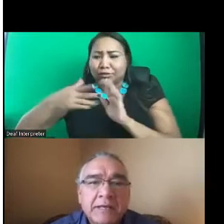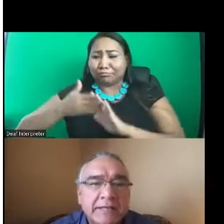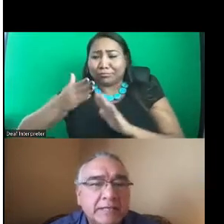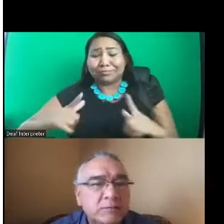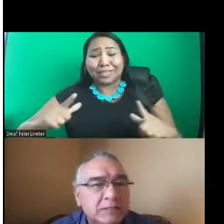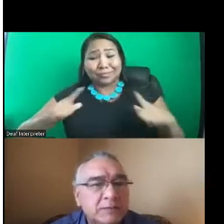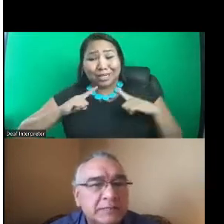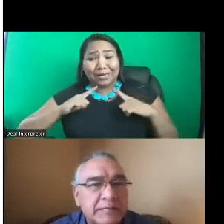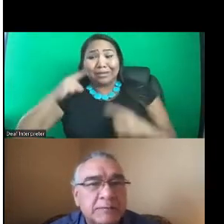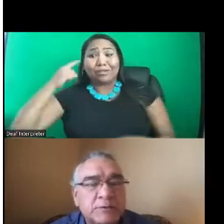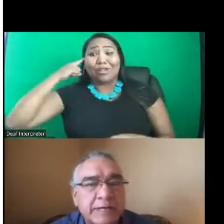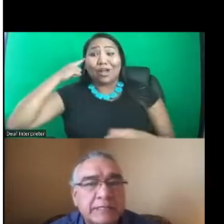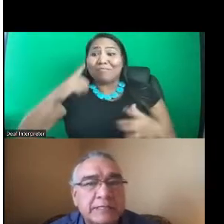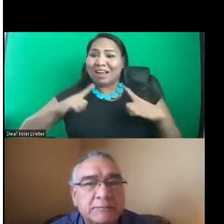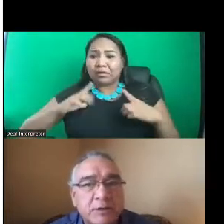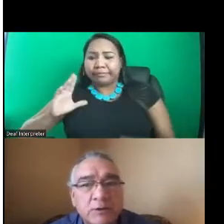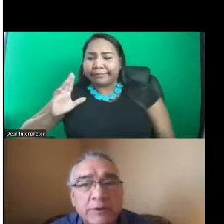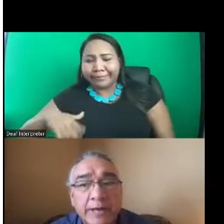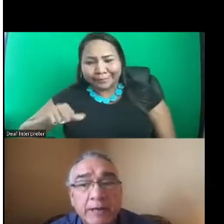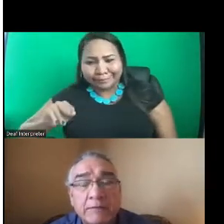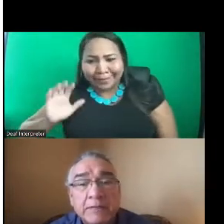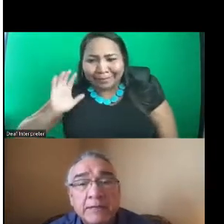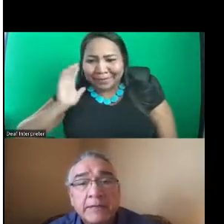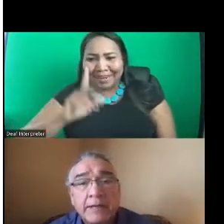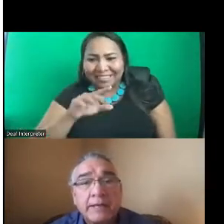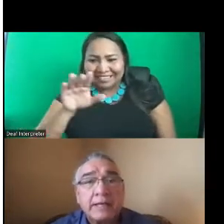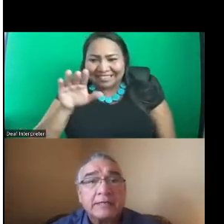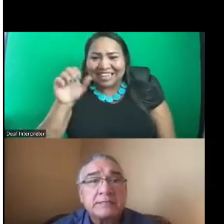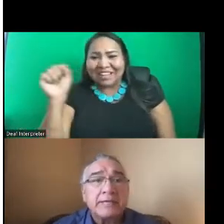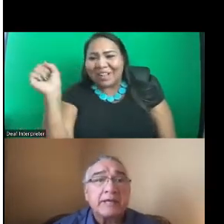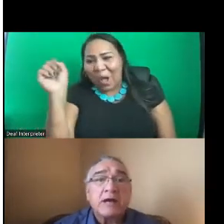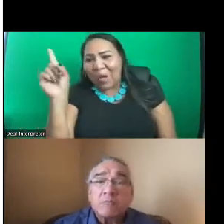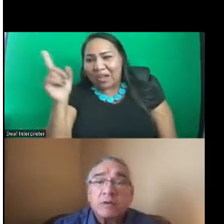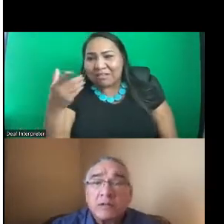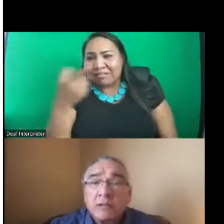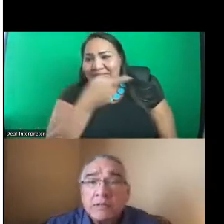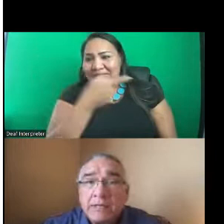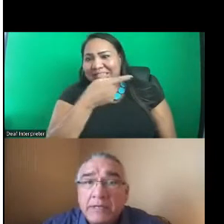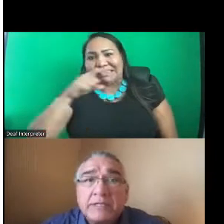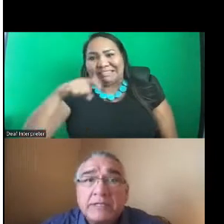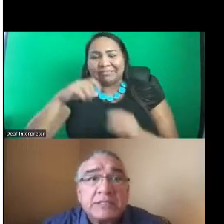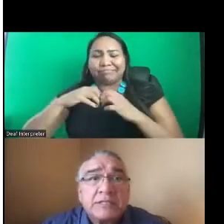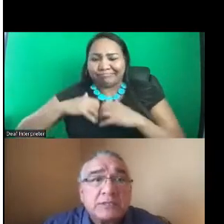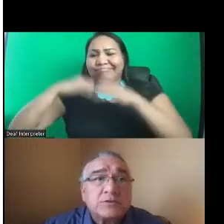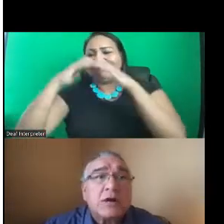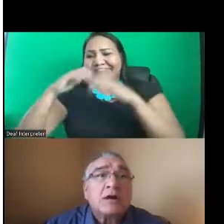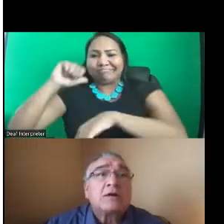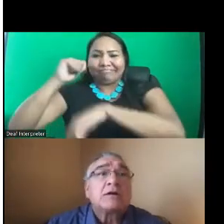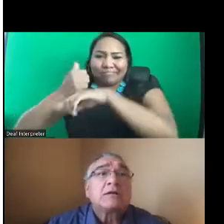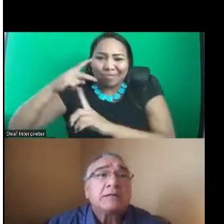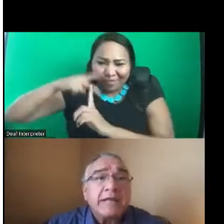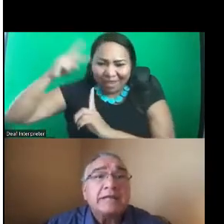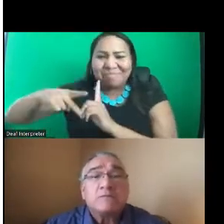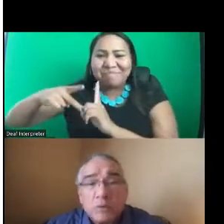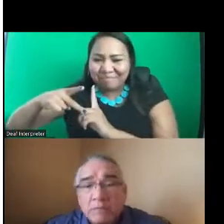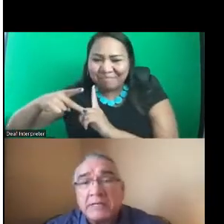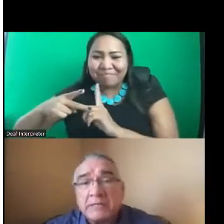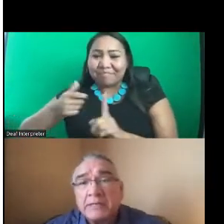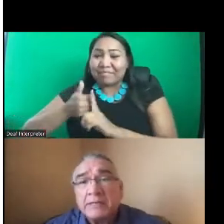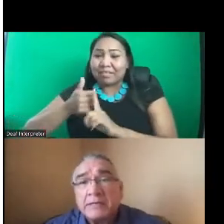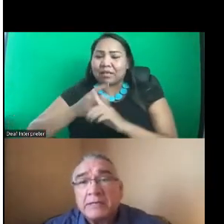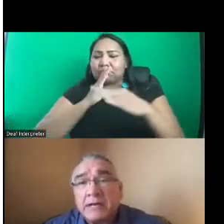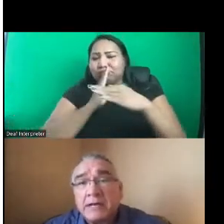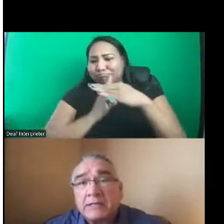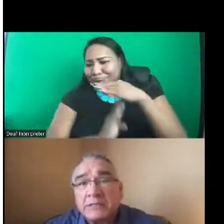Dakota. And that's where she was able to create this program. And as a humble, Indigenous, strong Native